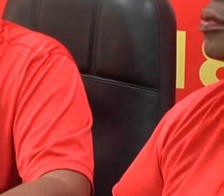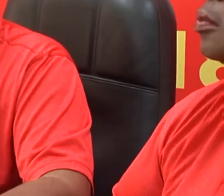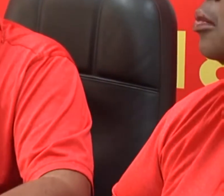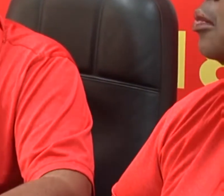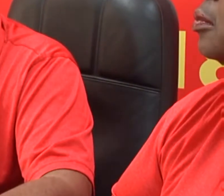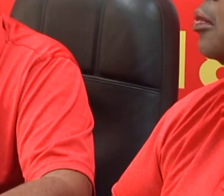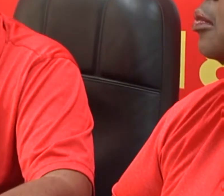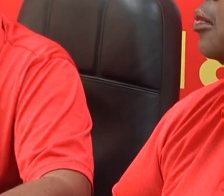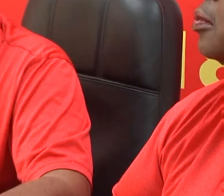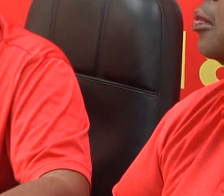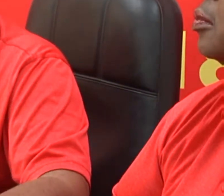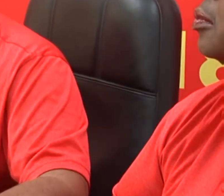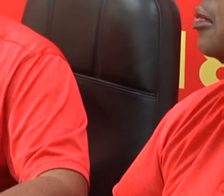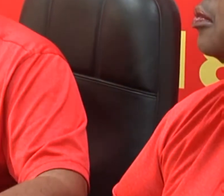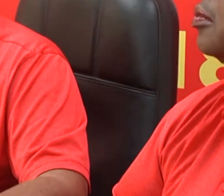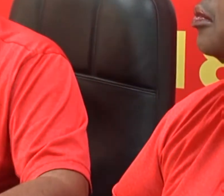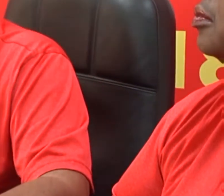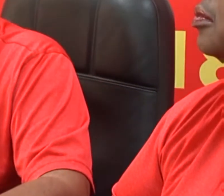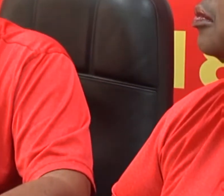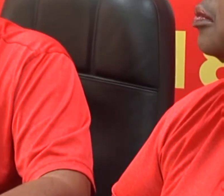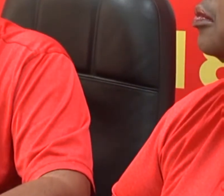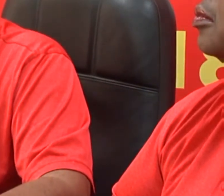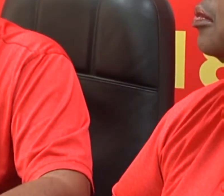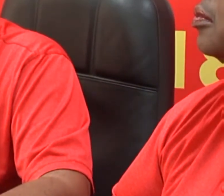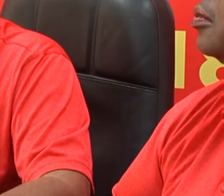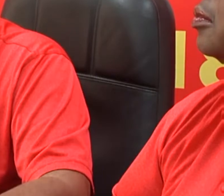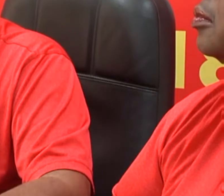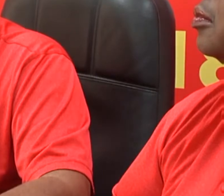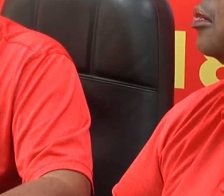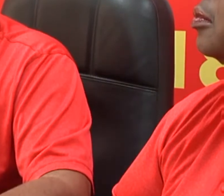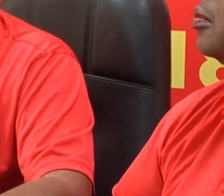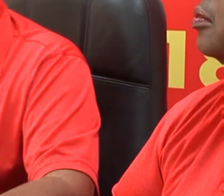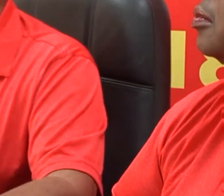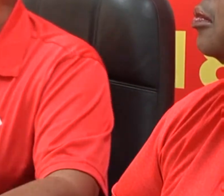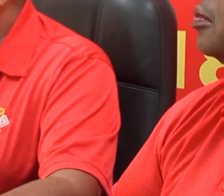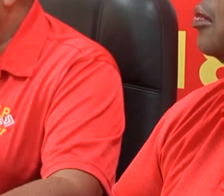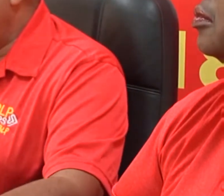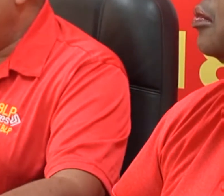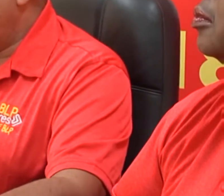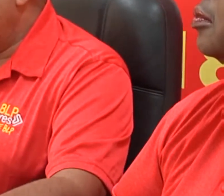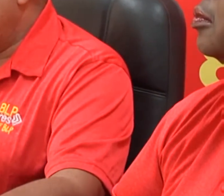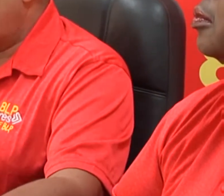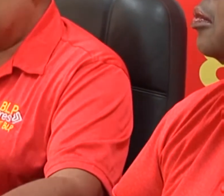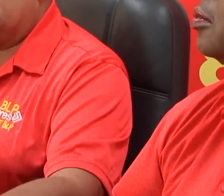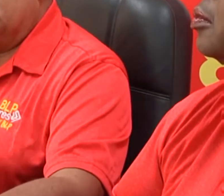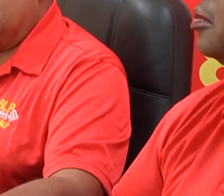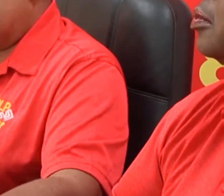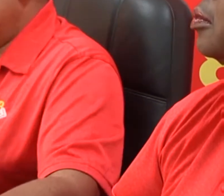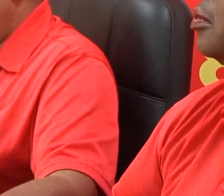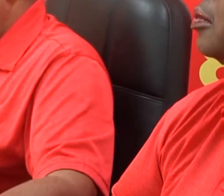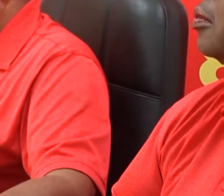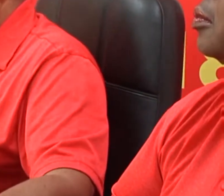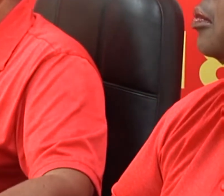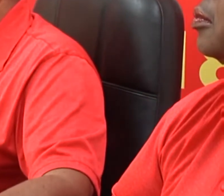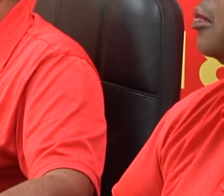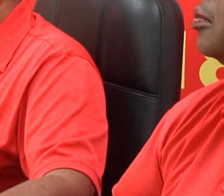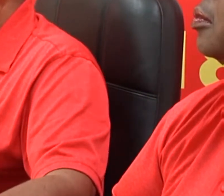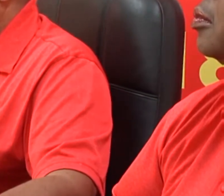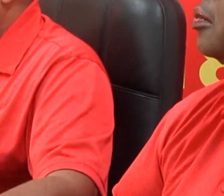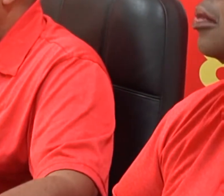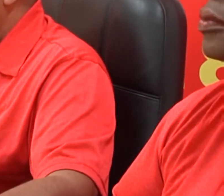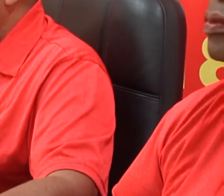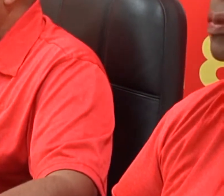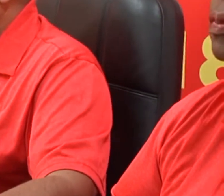in the manifesto? How will the BLP ease the tax burden? And a number of these very important questions in terms